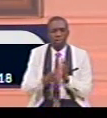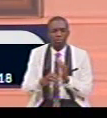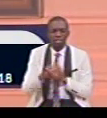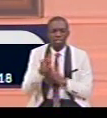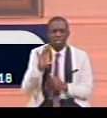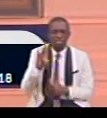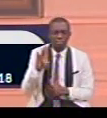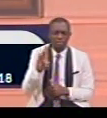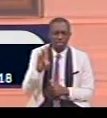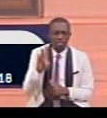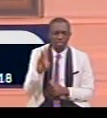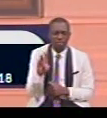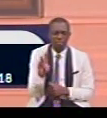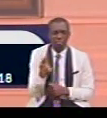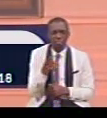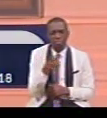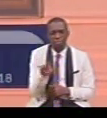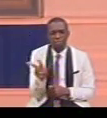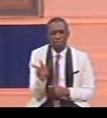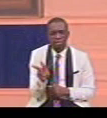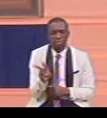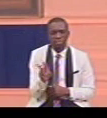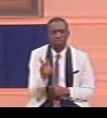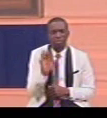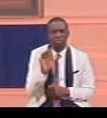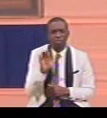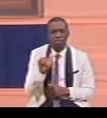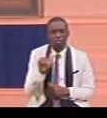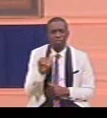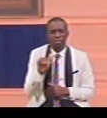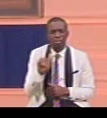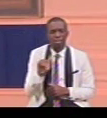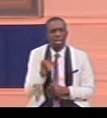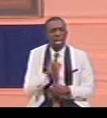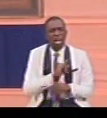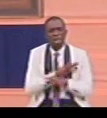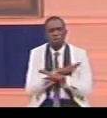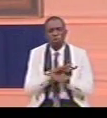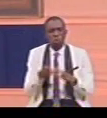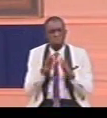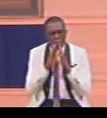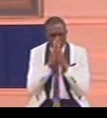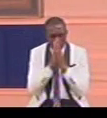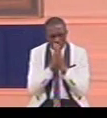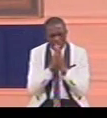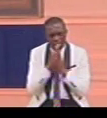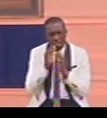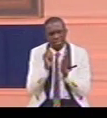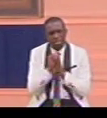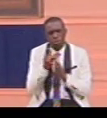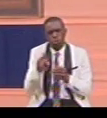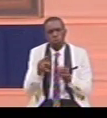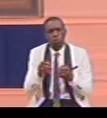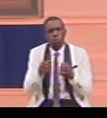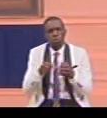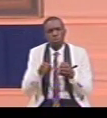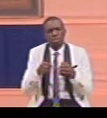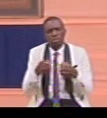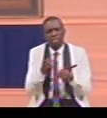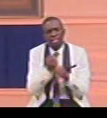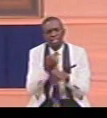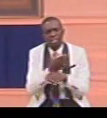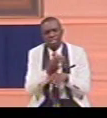I would look in at verse 15 I pray Notch that shoulders take them out of the world